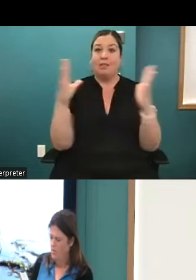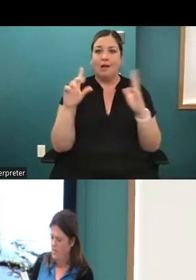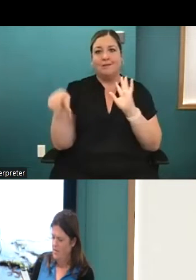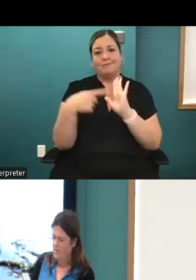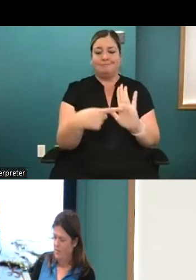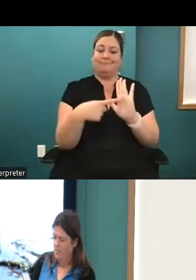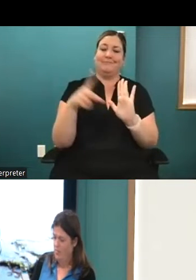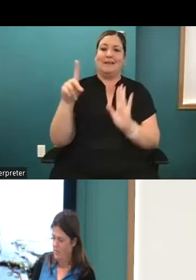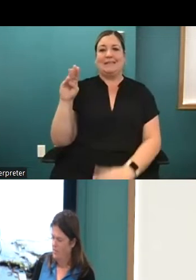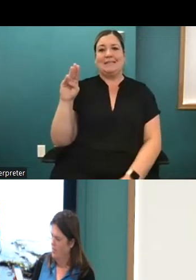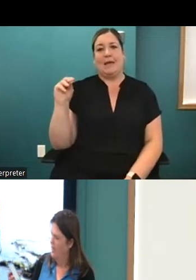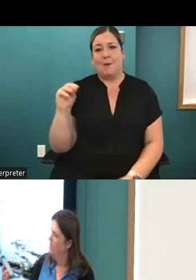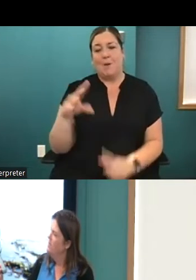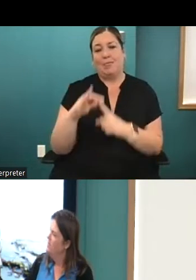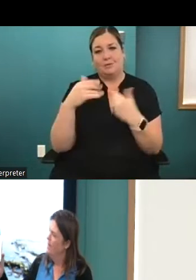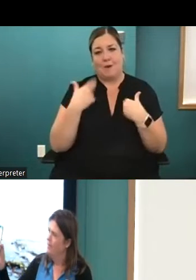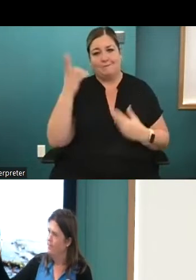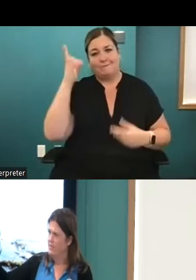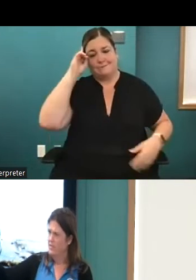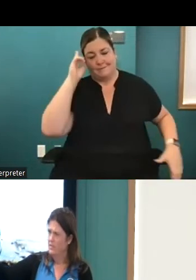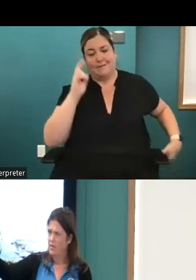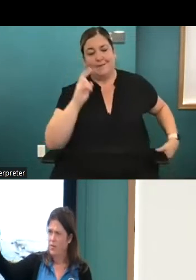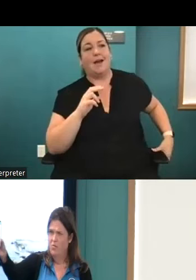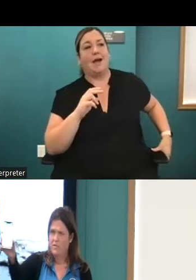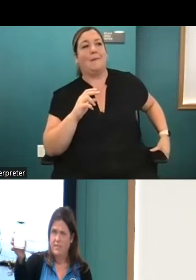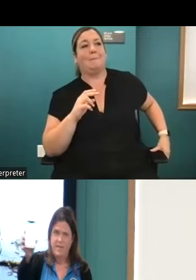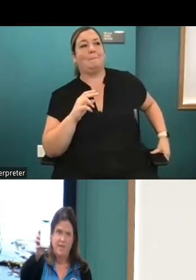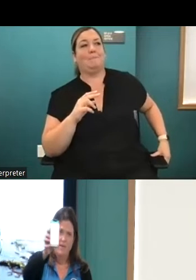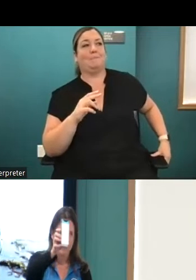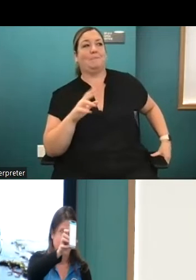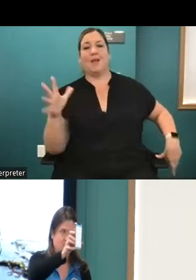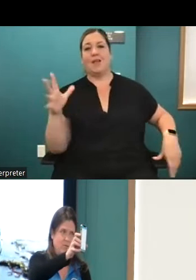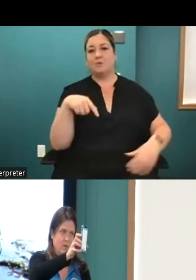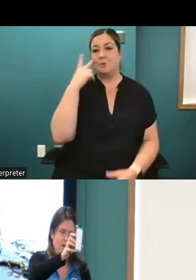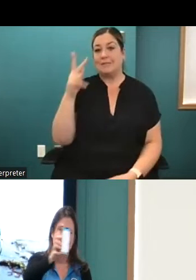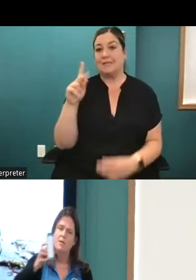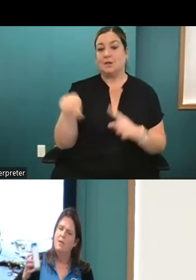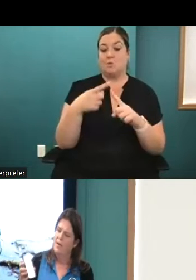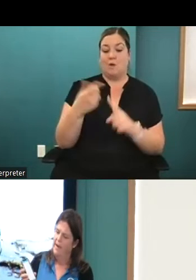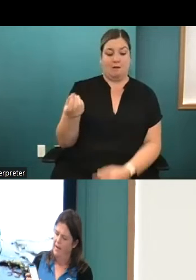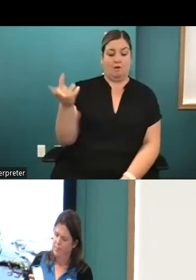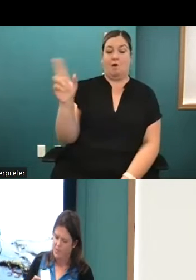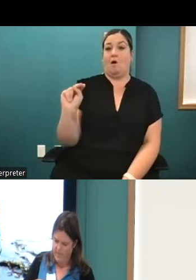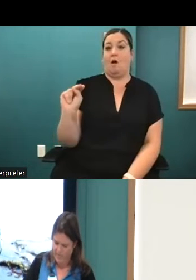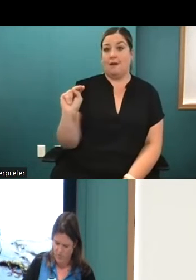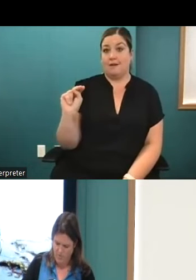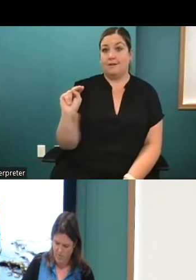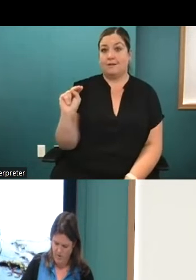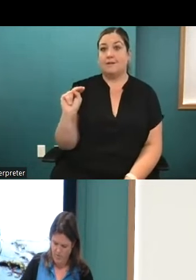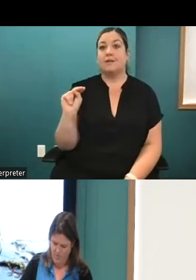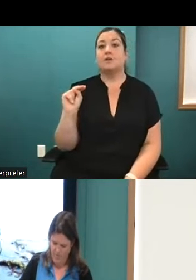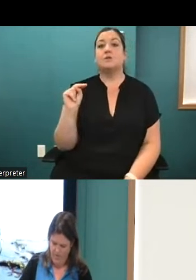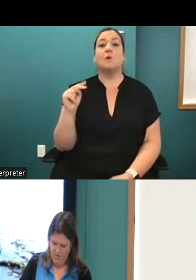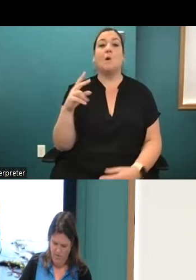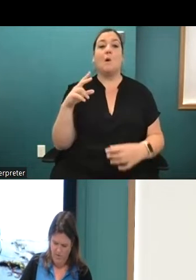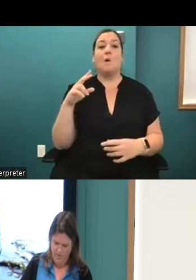mode, unless you have a processor. But this is kind of what you would see when it turns on. So they can turn their